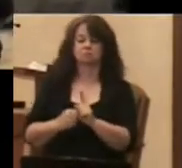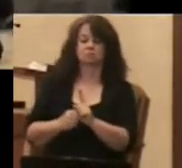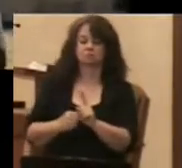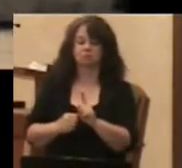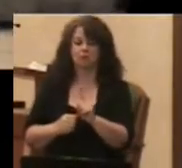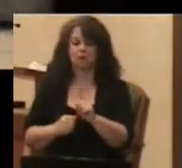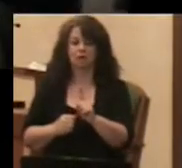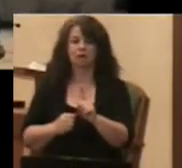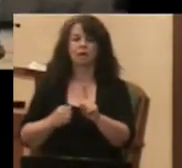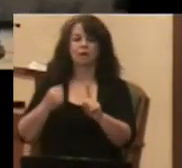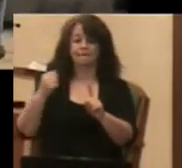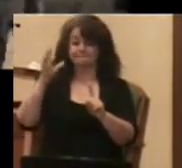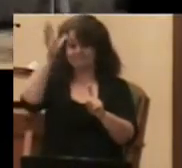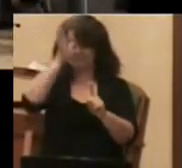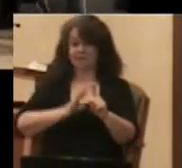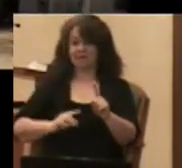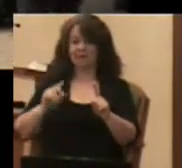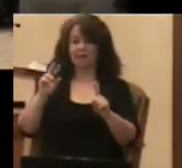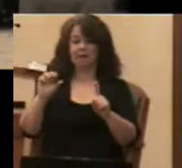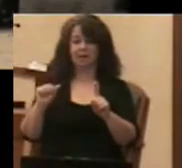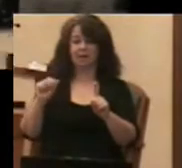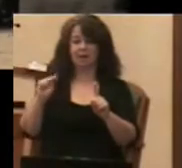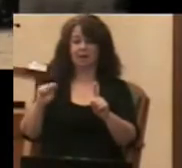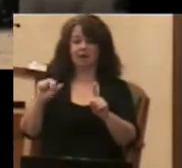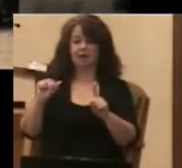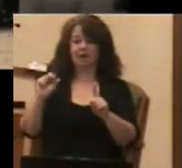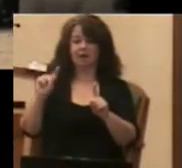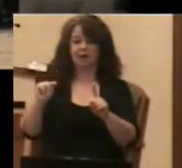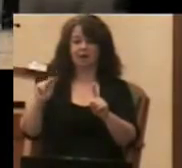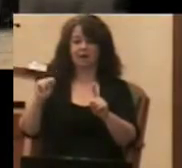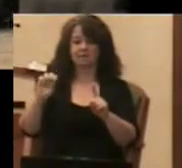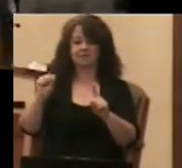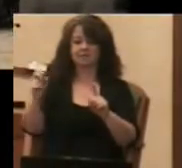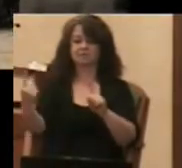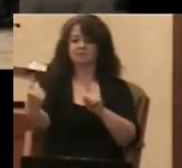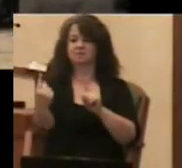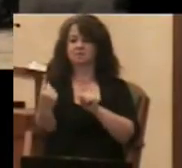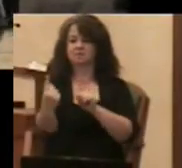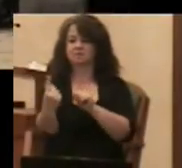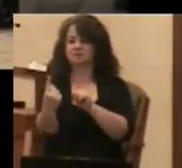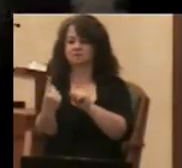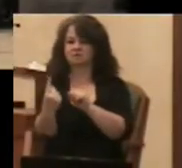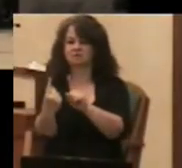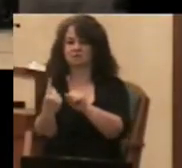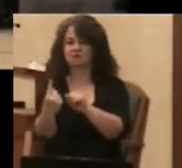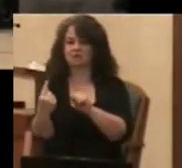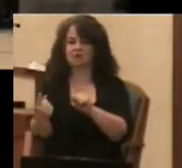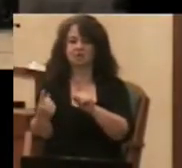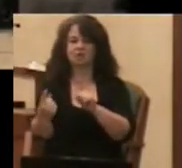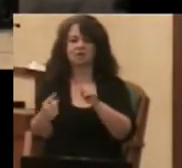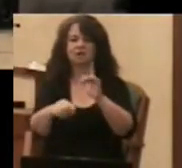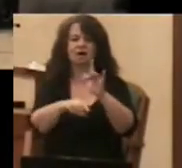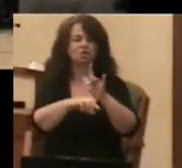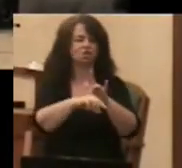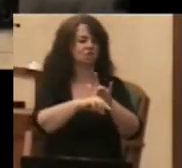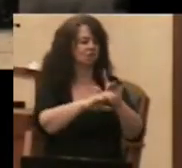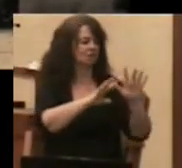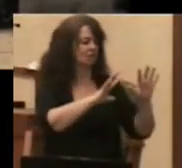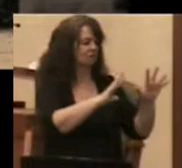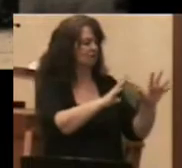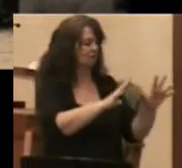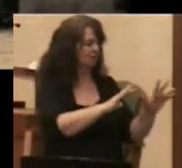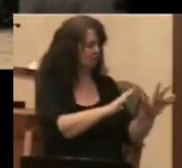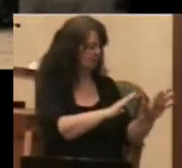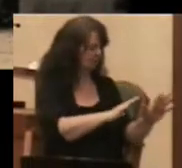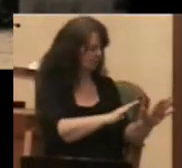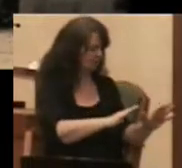Ananias. Ananias placed his hands on Saul, and something sort of like scales fell from his eyes. Suddenly